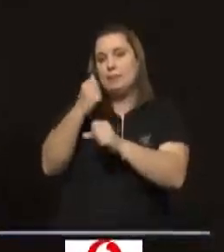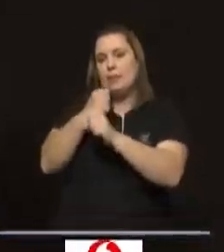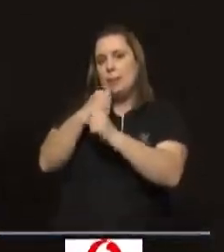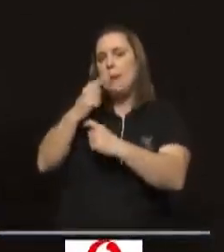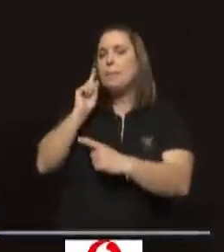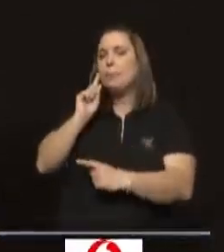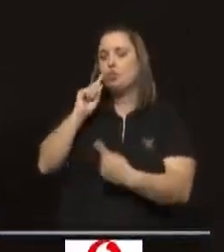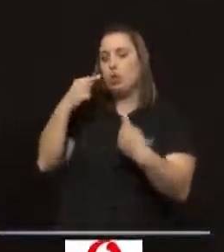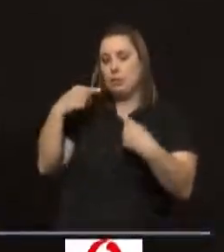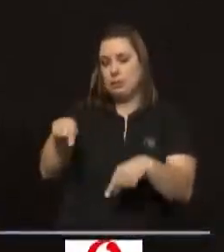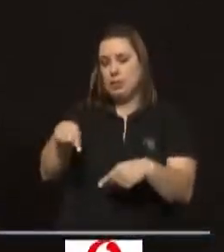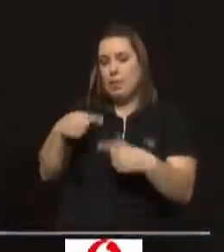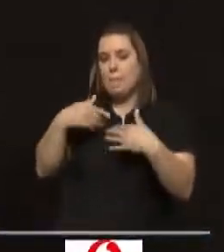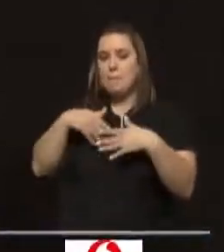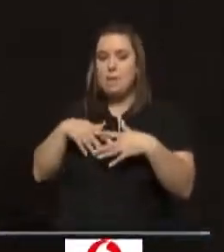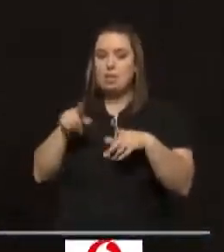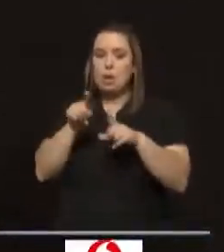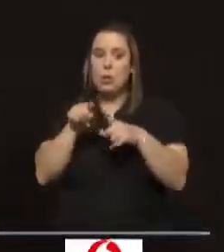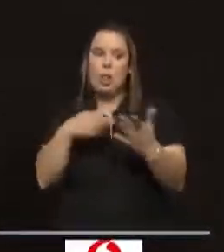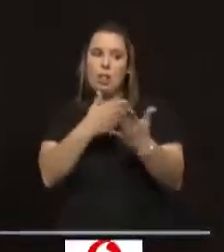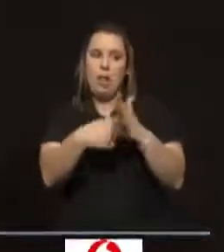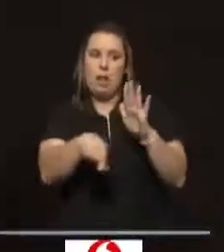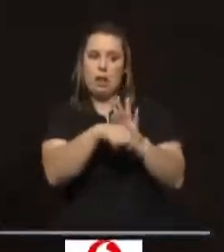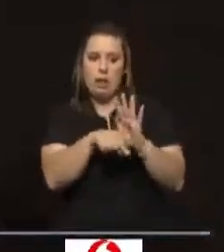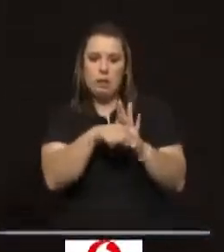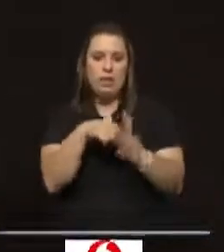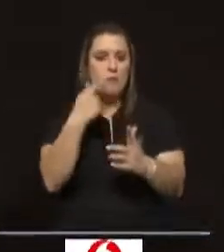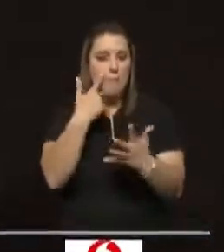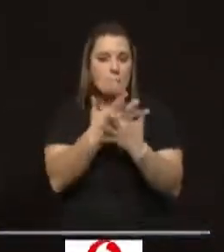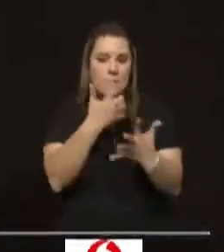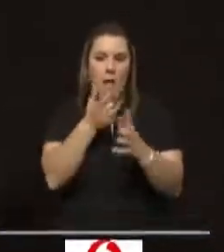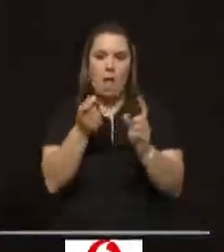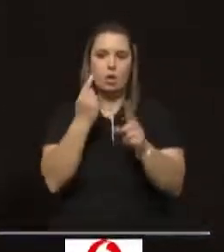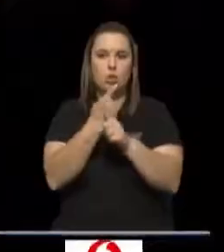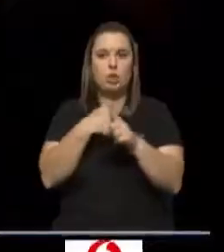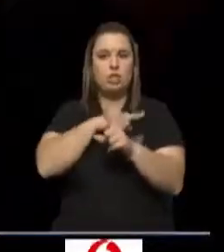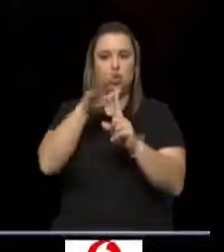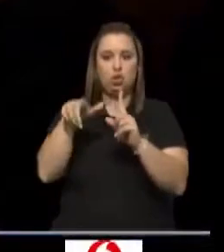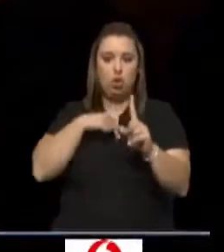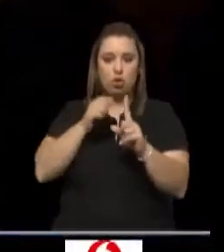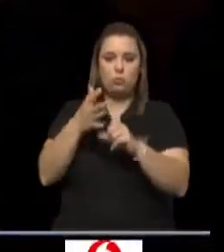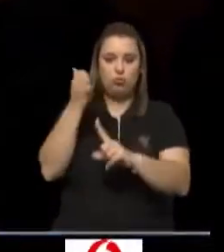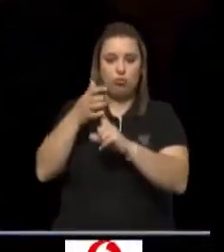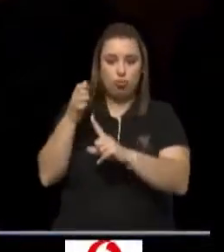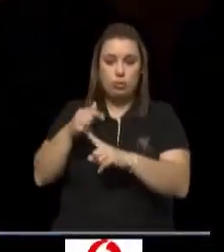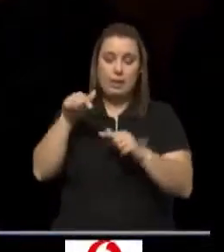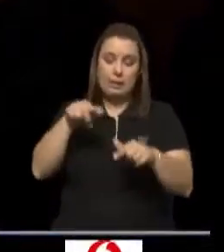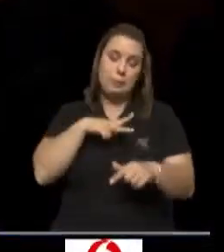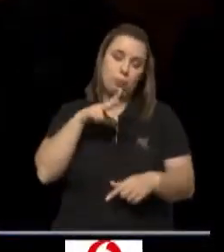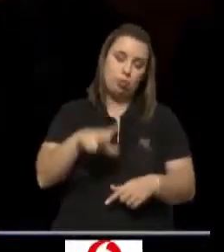the sector, has a role to play in the sector and doesn't recognize the sector but